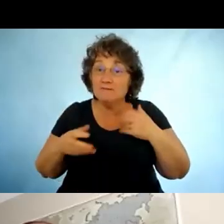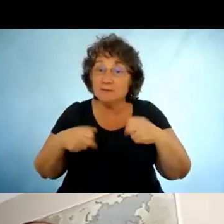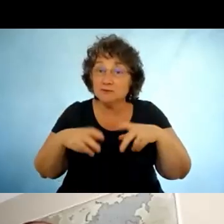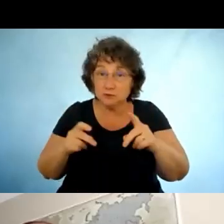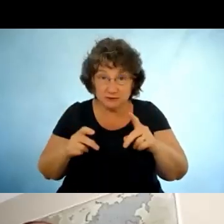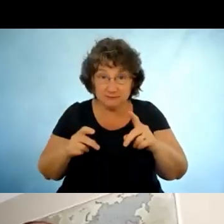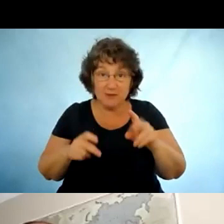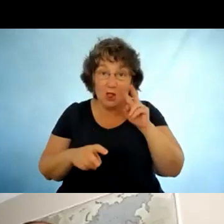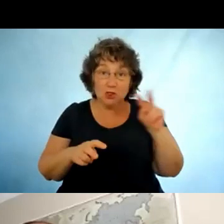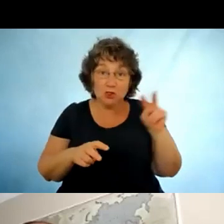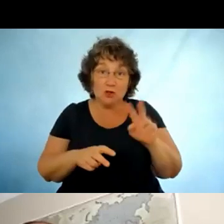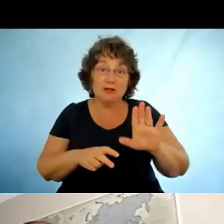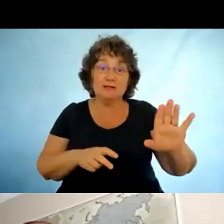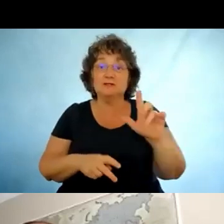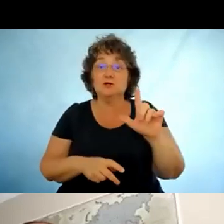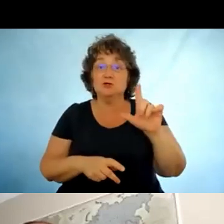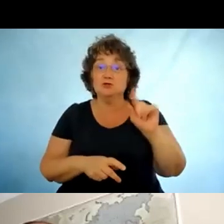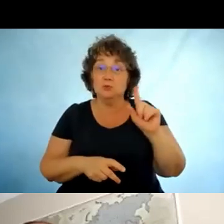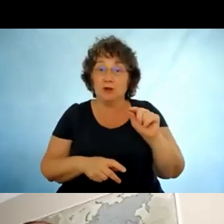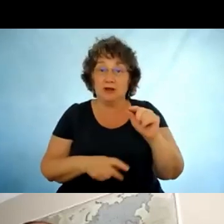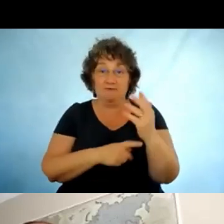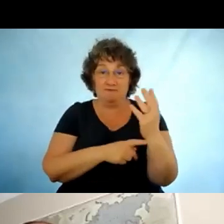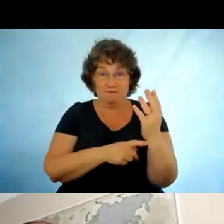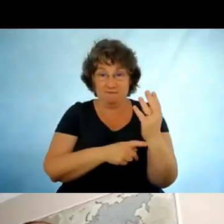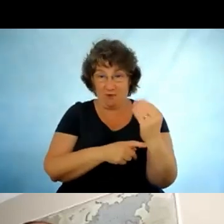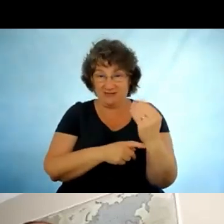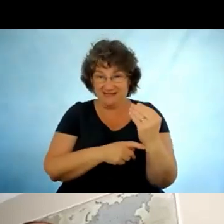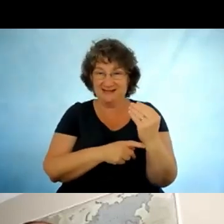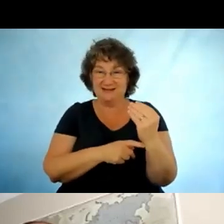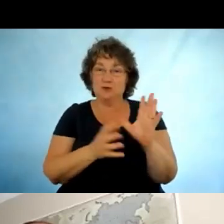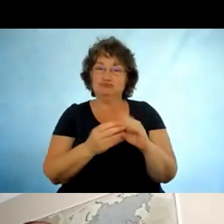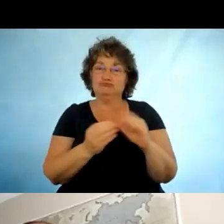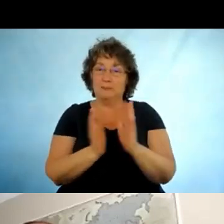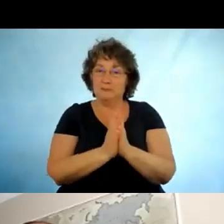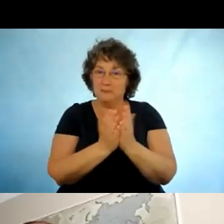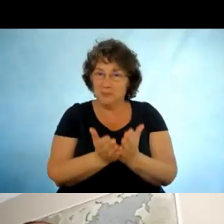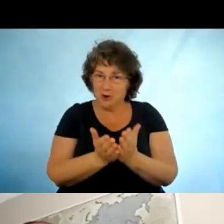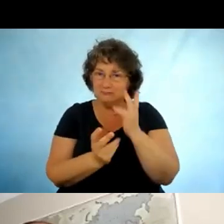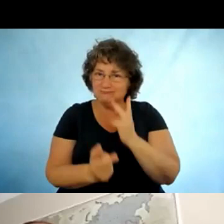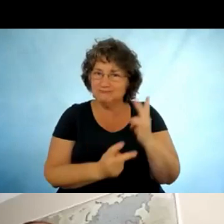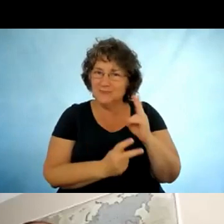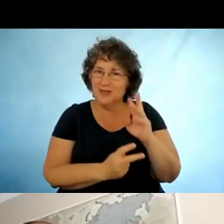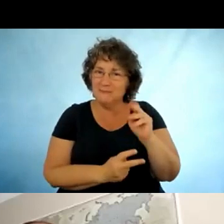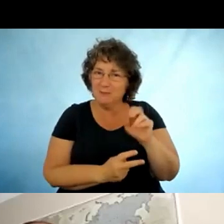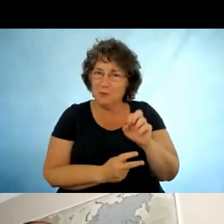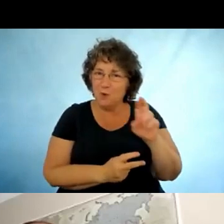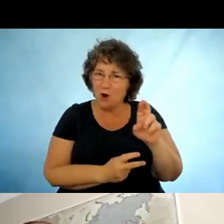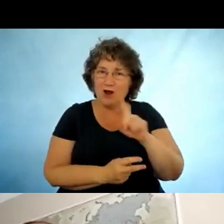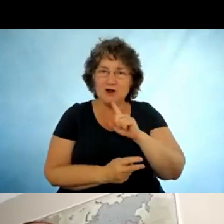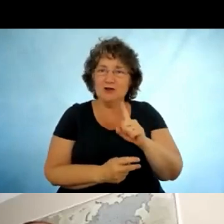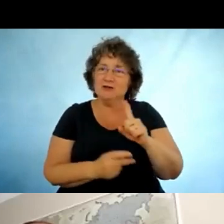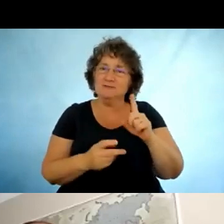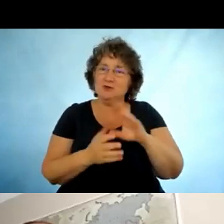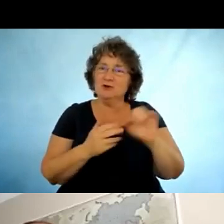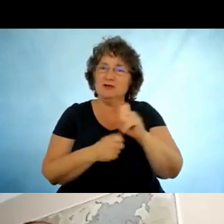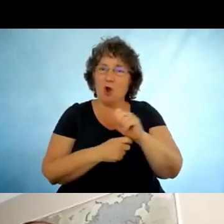his 2014 memoir. It's called Written Off: How One Man's Journey Through Disability, Poverty, and